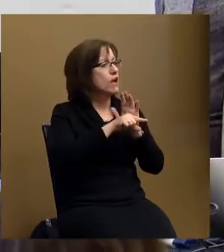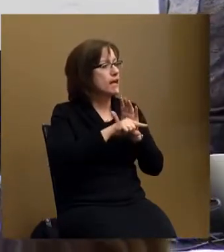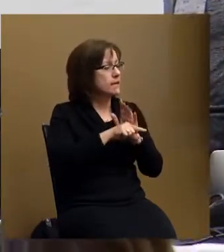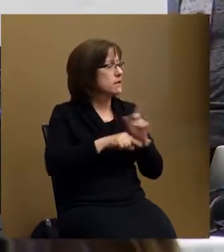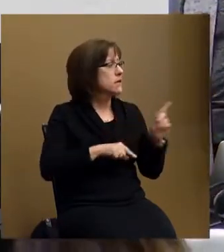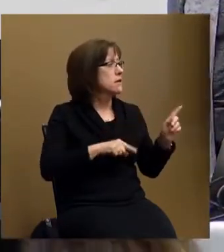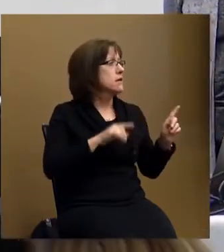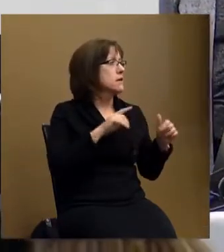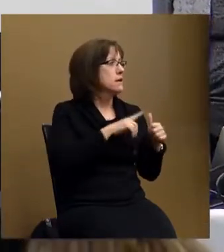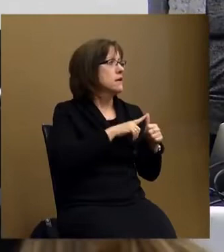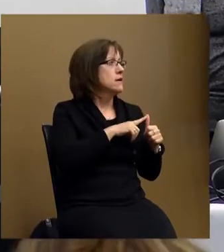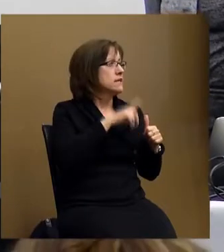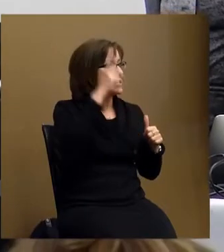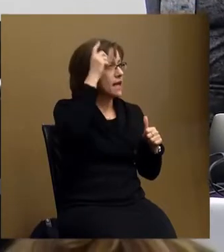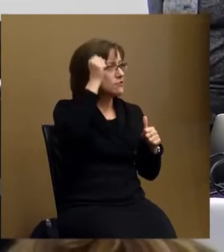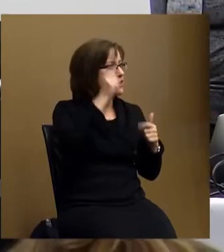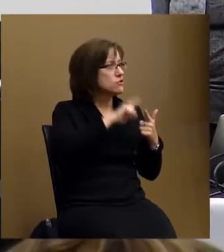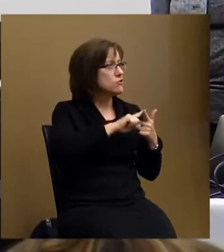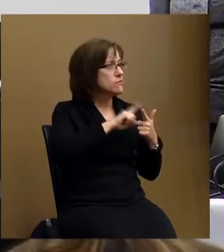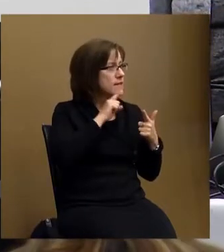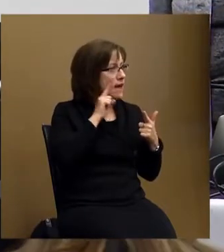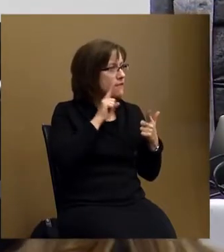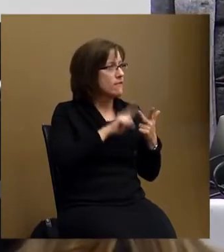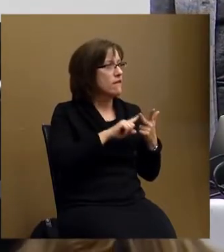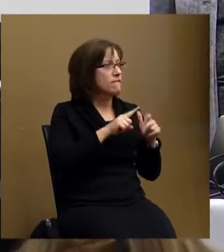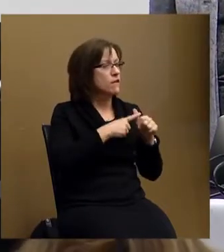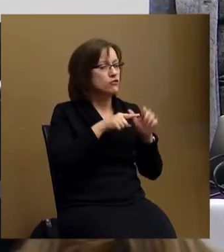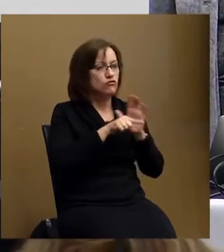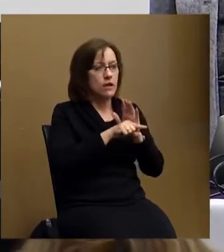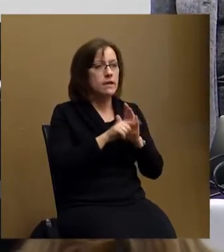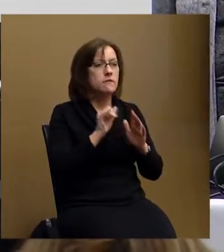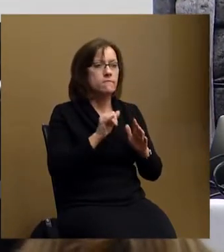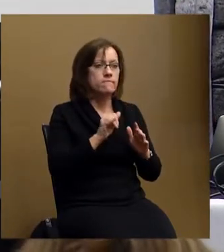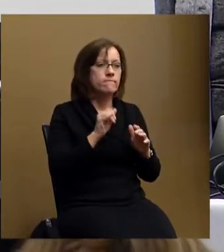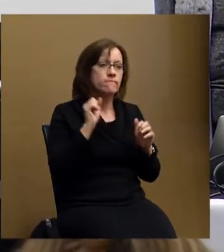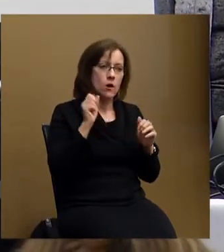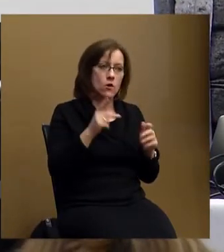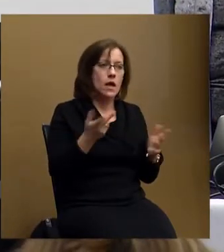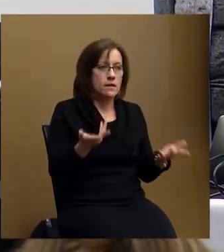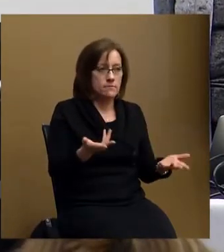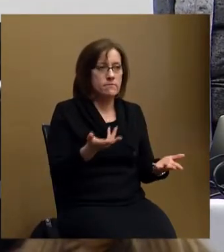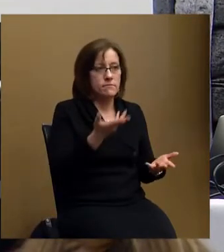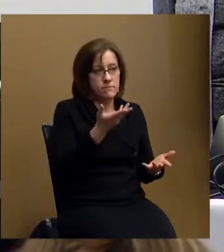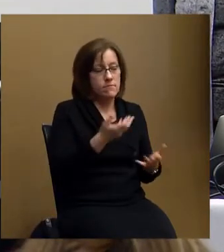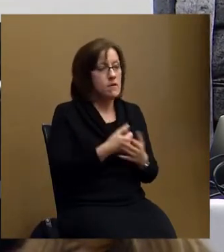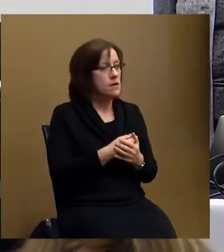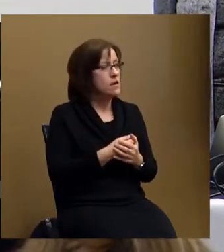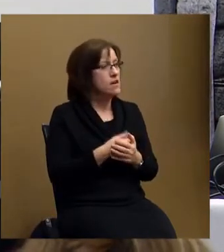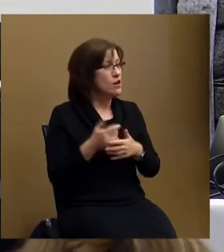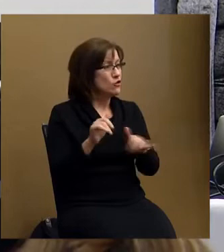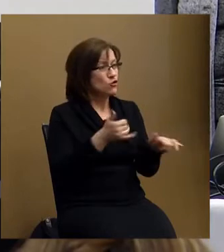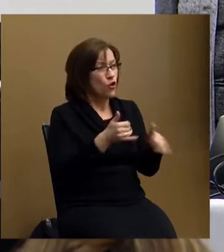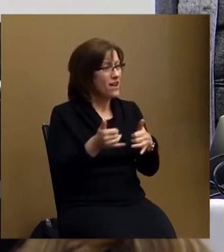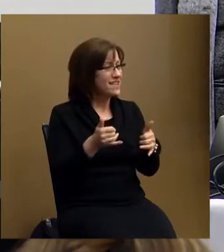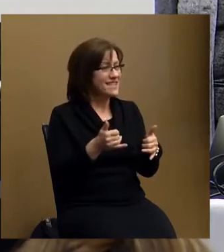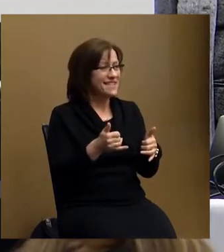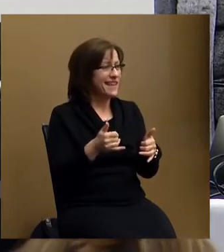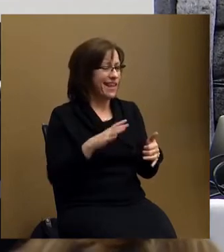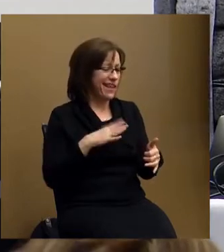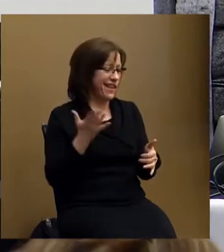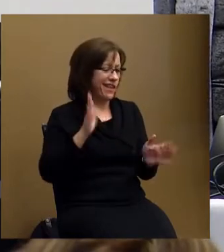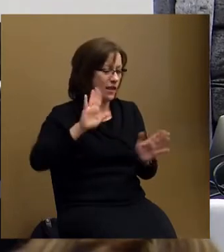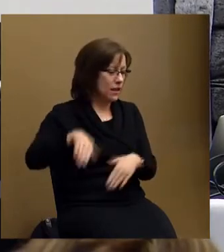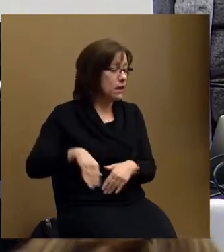Down syndrome, deaf, first grader. Okay. So toys or not, what about